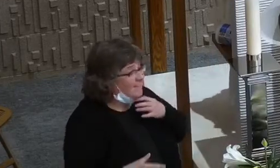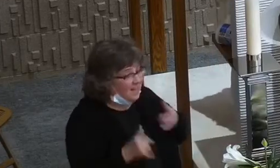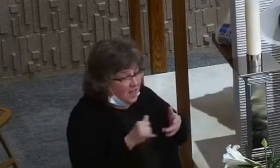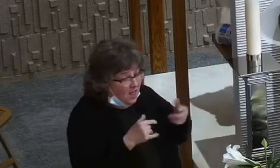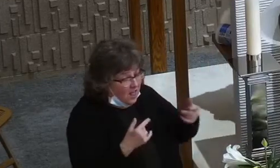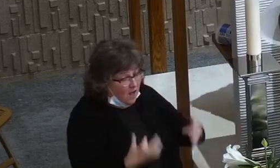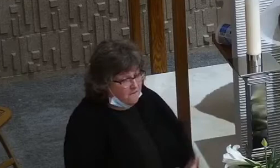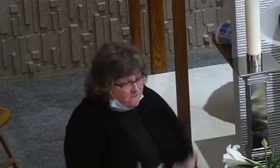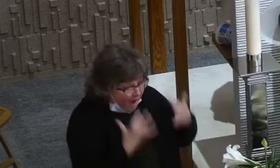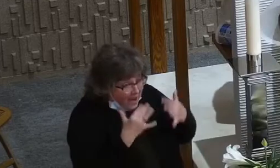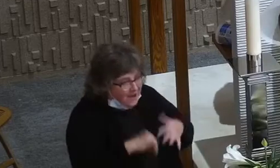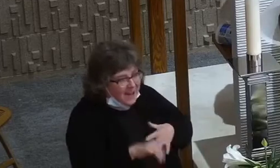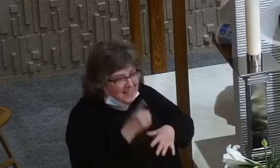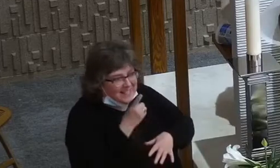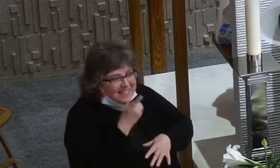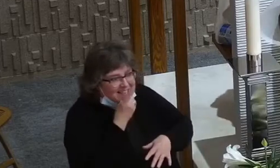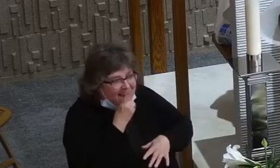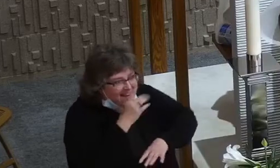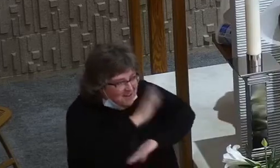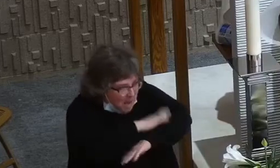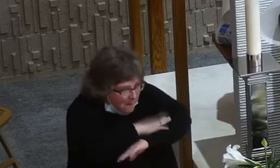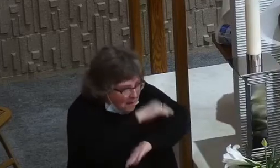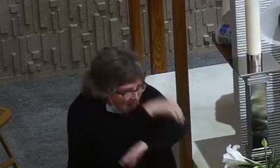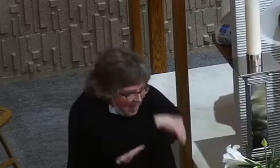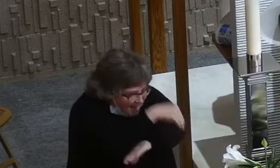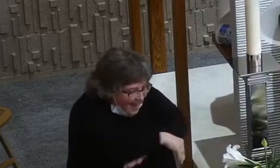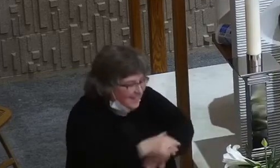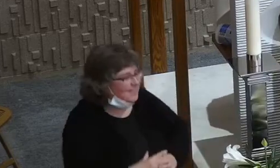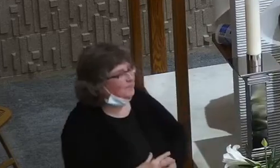quite a little fire at the rectory that night.